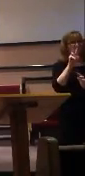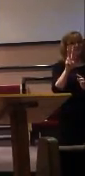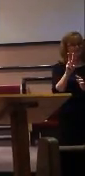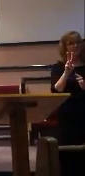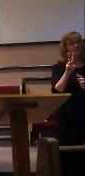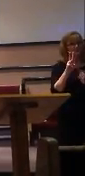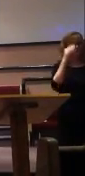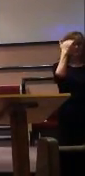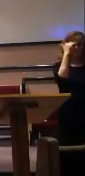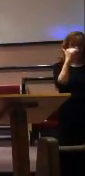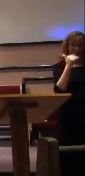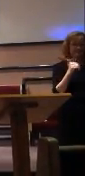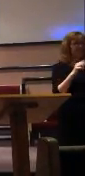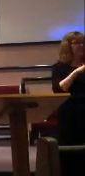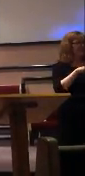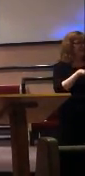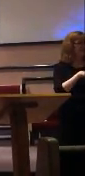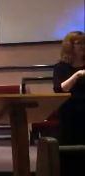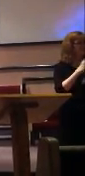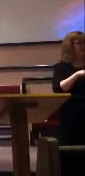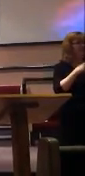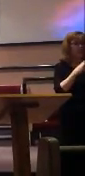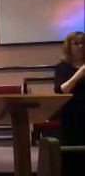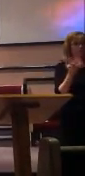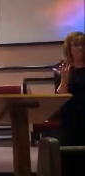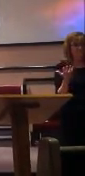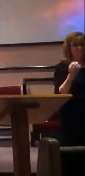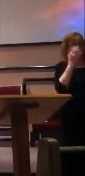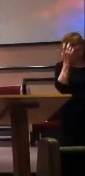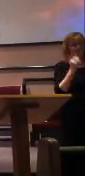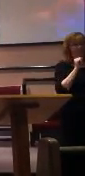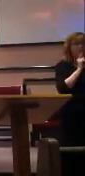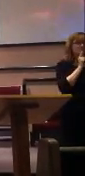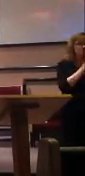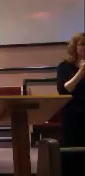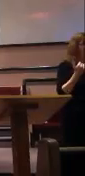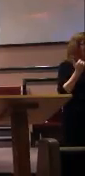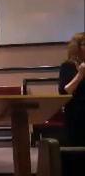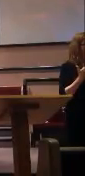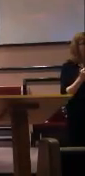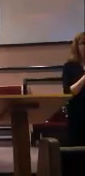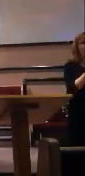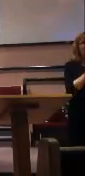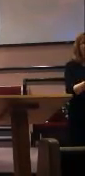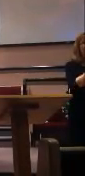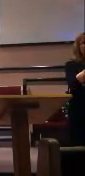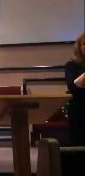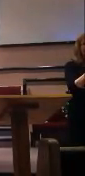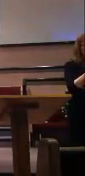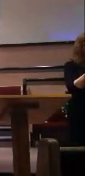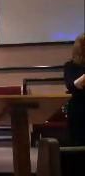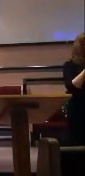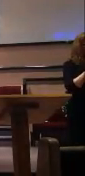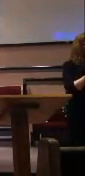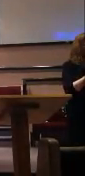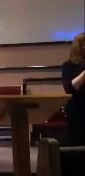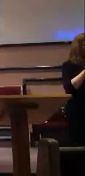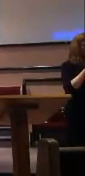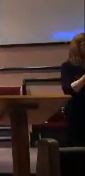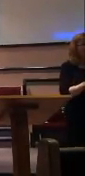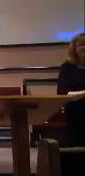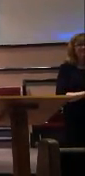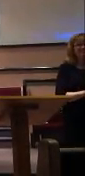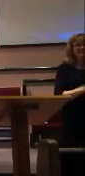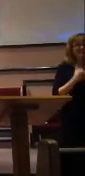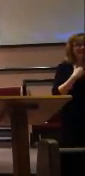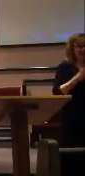72. So, also, not sure. Now, nowadays, there are over 200 plus, I think, nations. And every